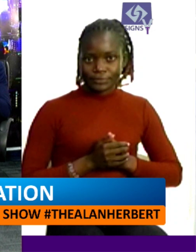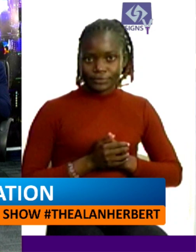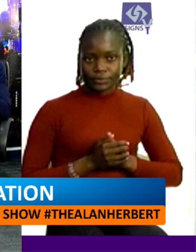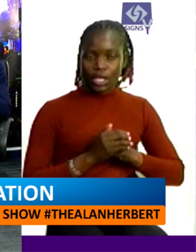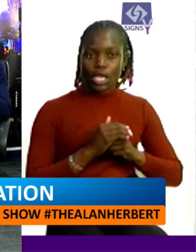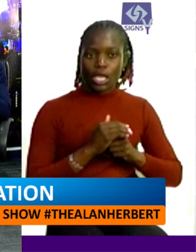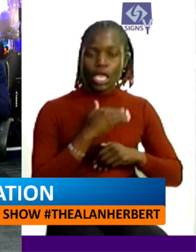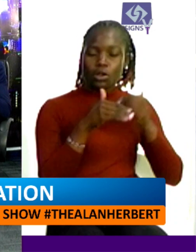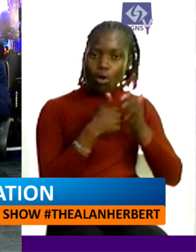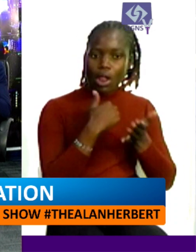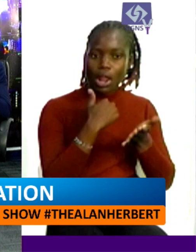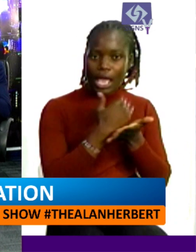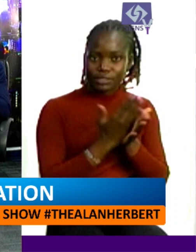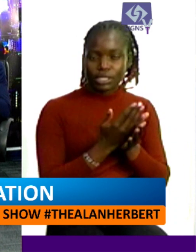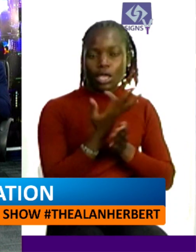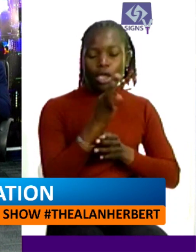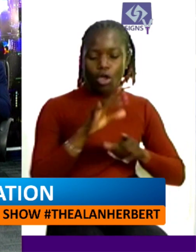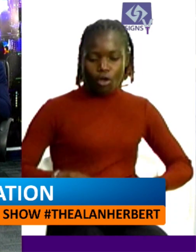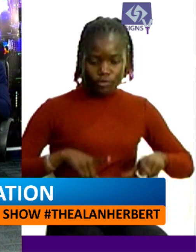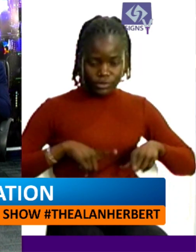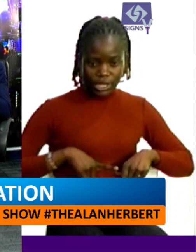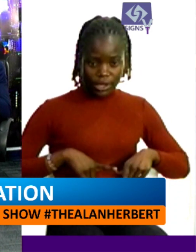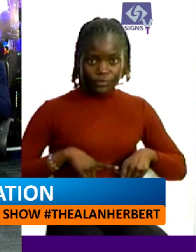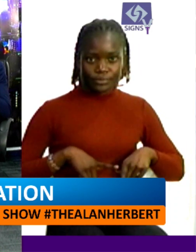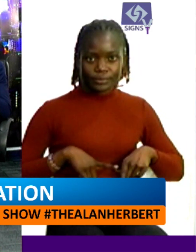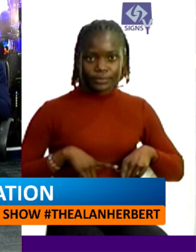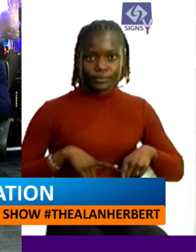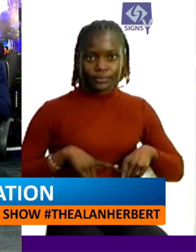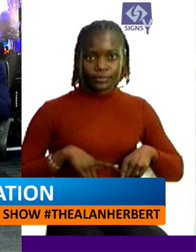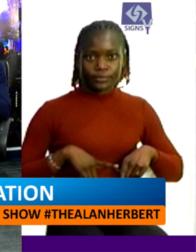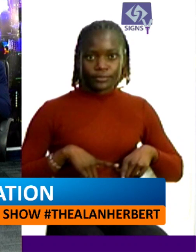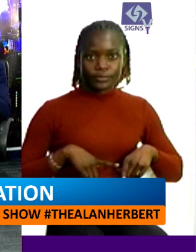all aspects of life as it is